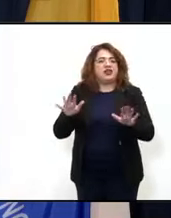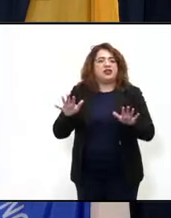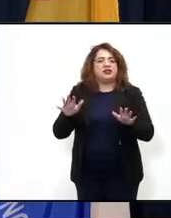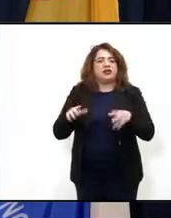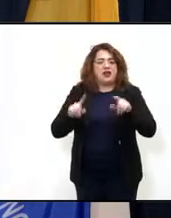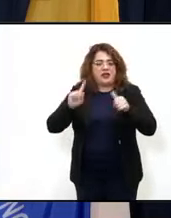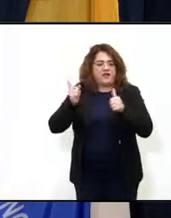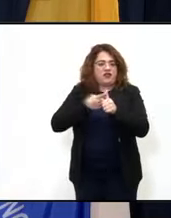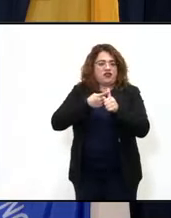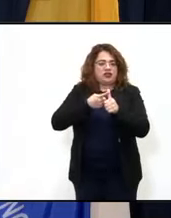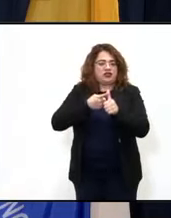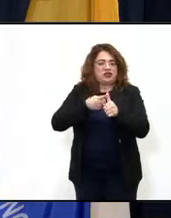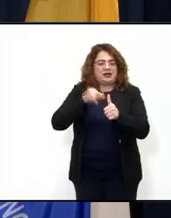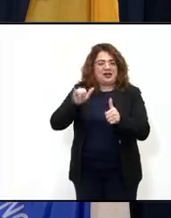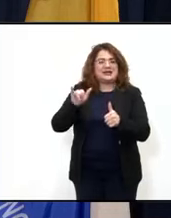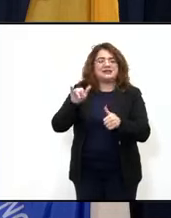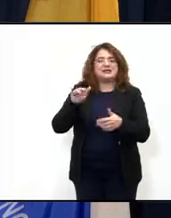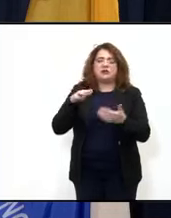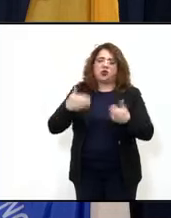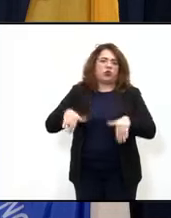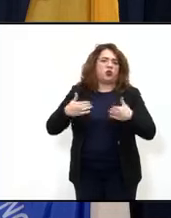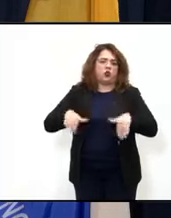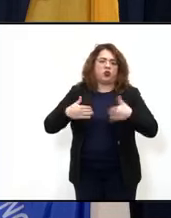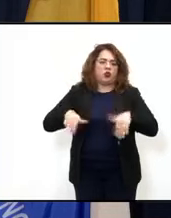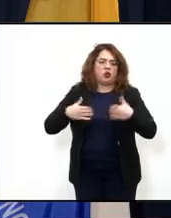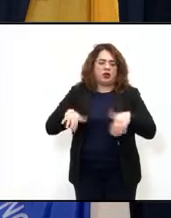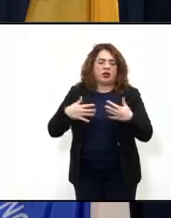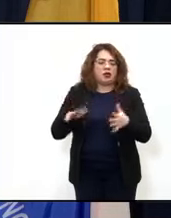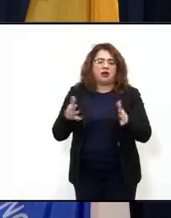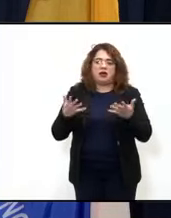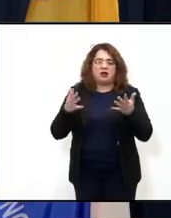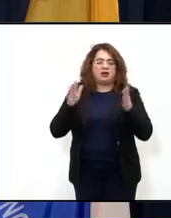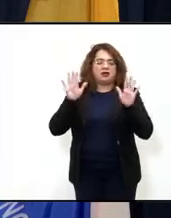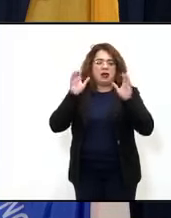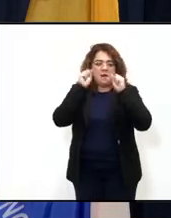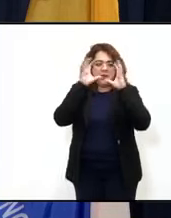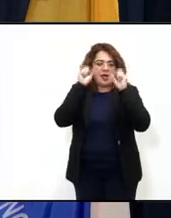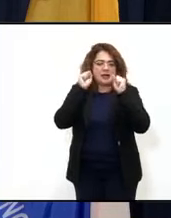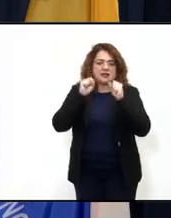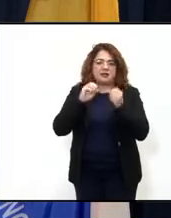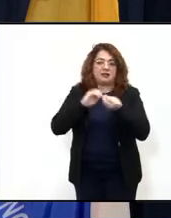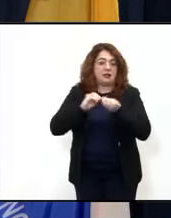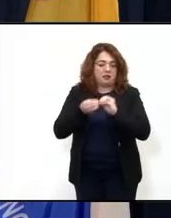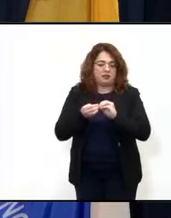at least their first vaccine. That is a remarkable number.